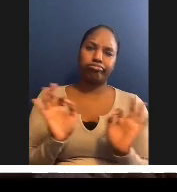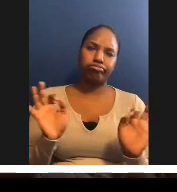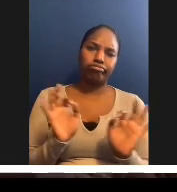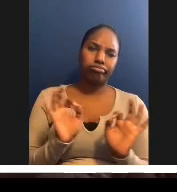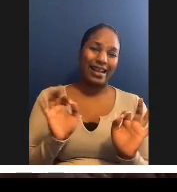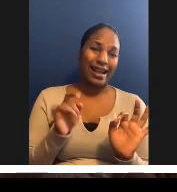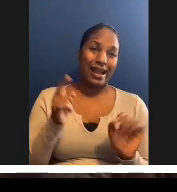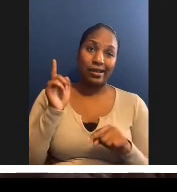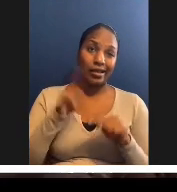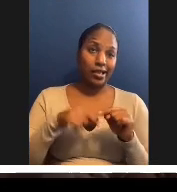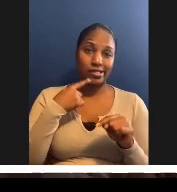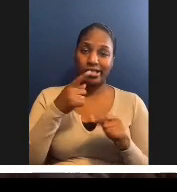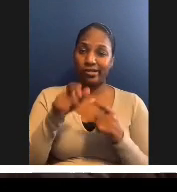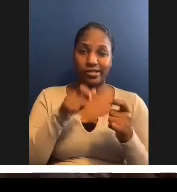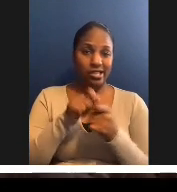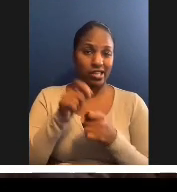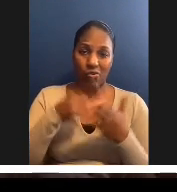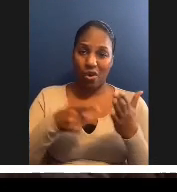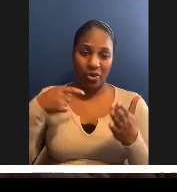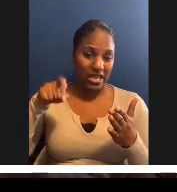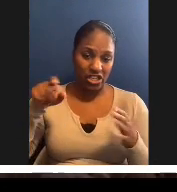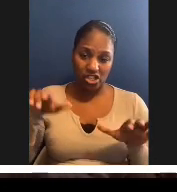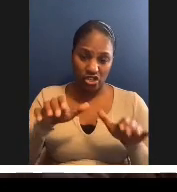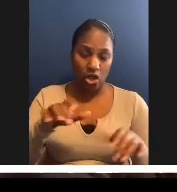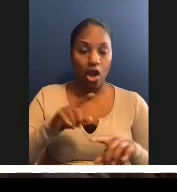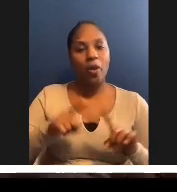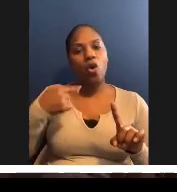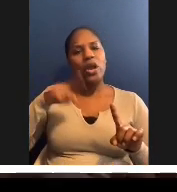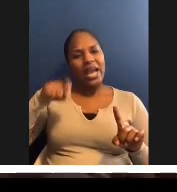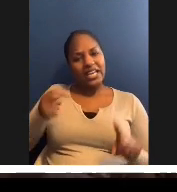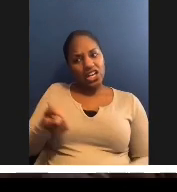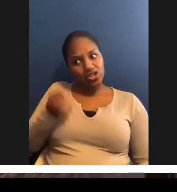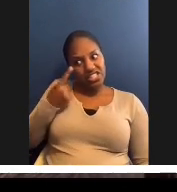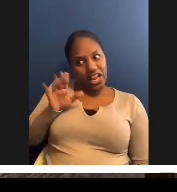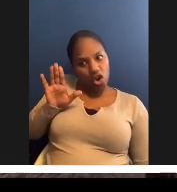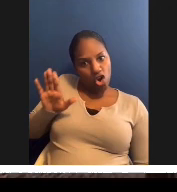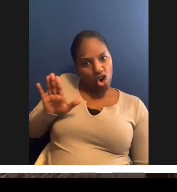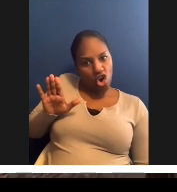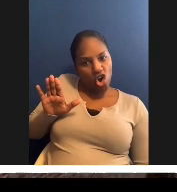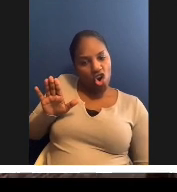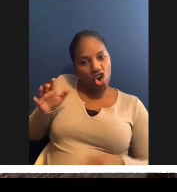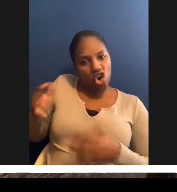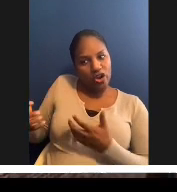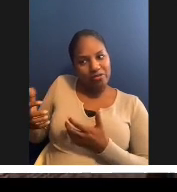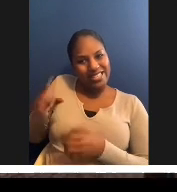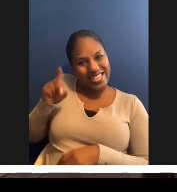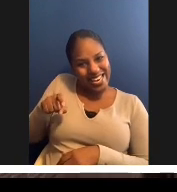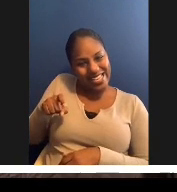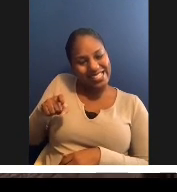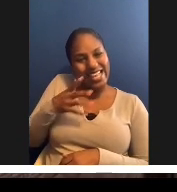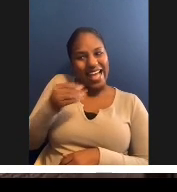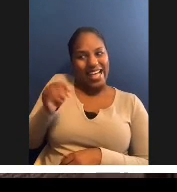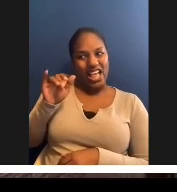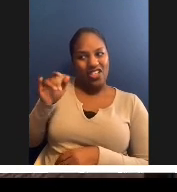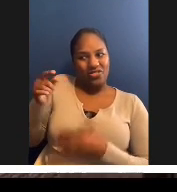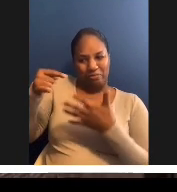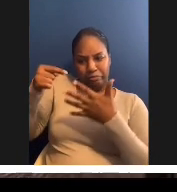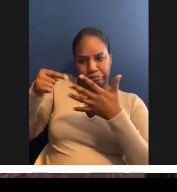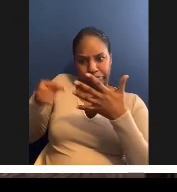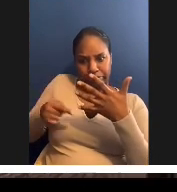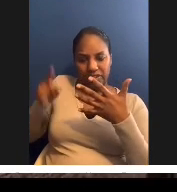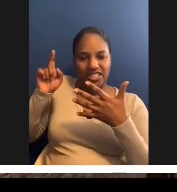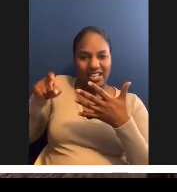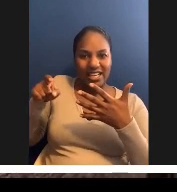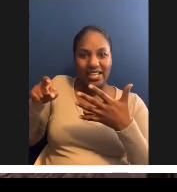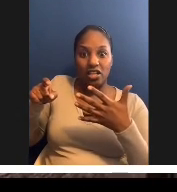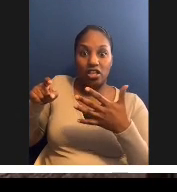really tell you exactly what we had to do. But we had to understand what her needs were. But honestly, those things seemed